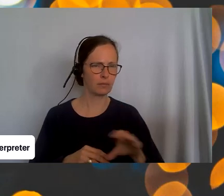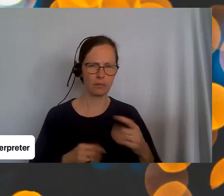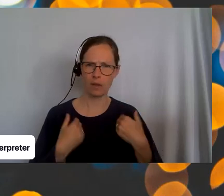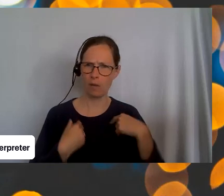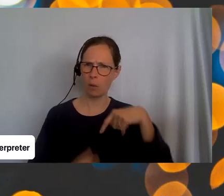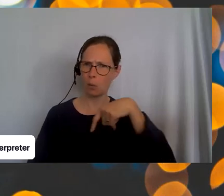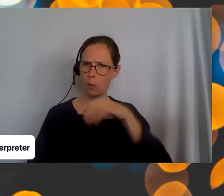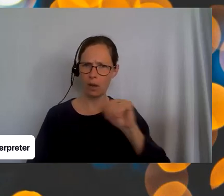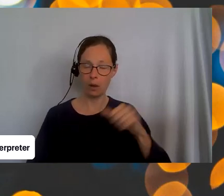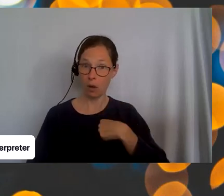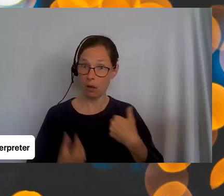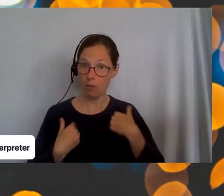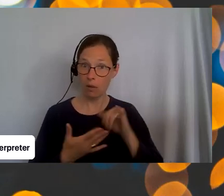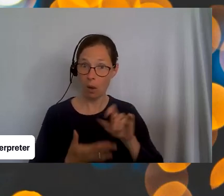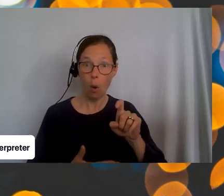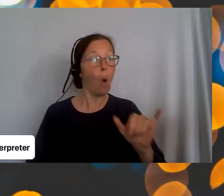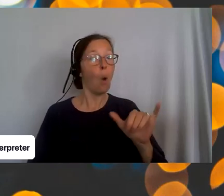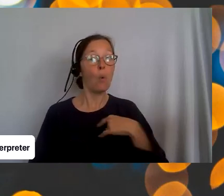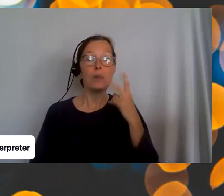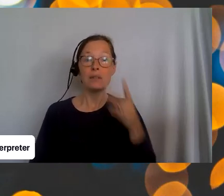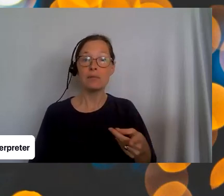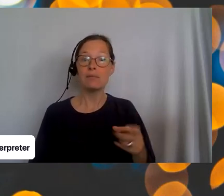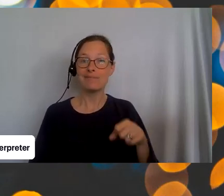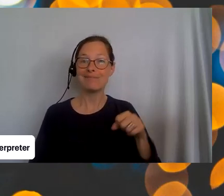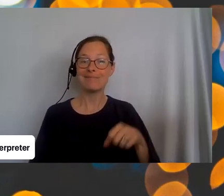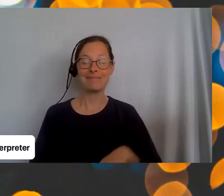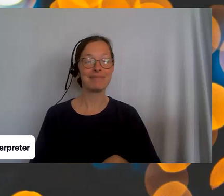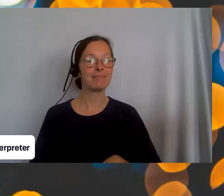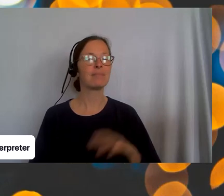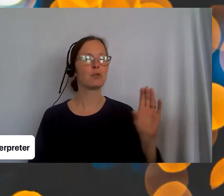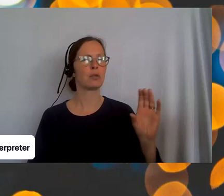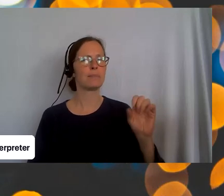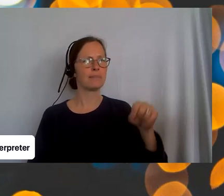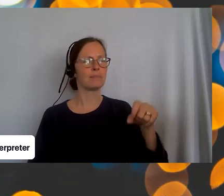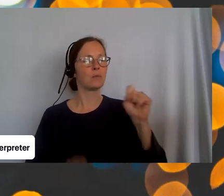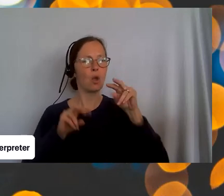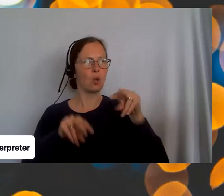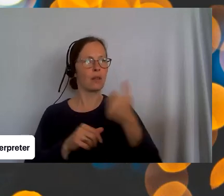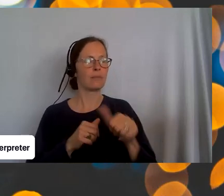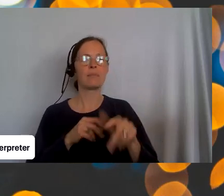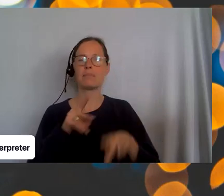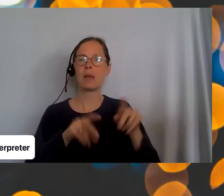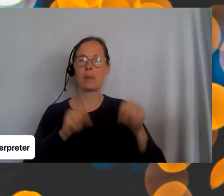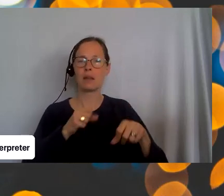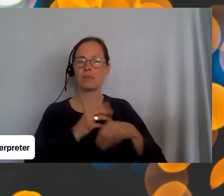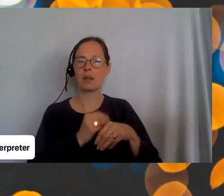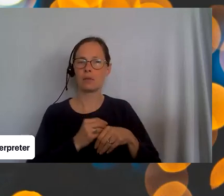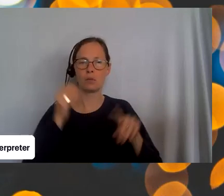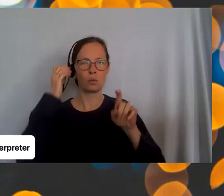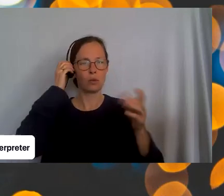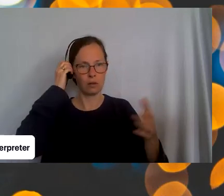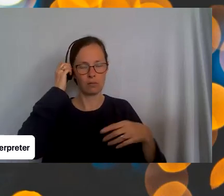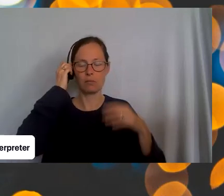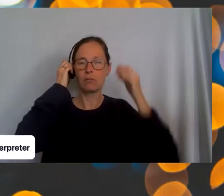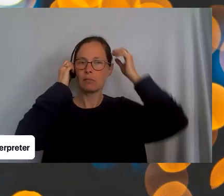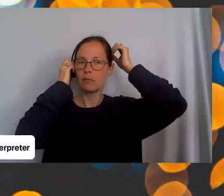box. Do I have that? Oh, I see that. Yep, you can look at any Q&A, like people can add to their questions there, and then